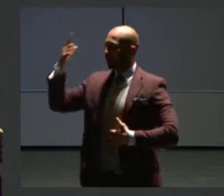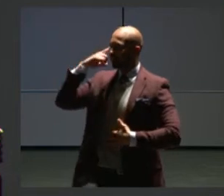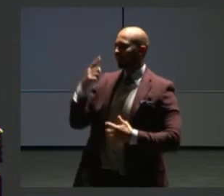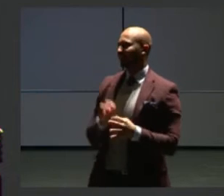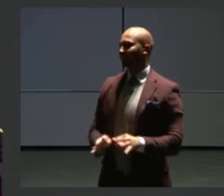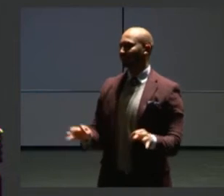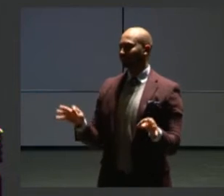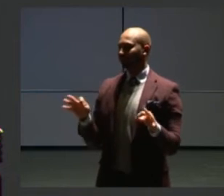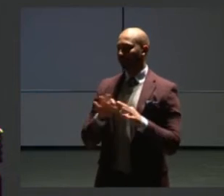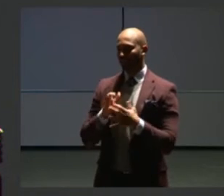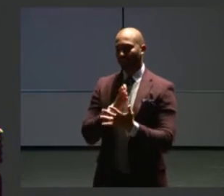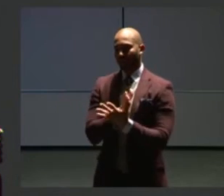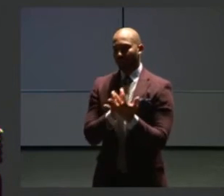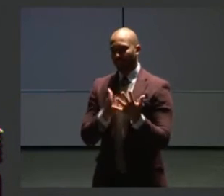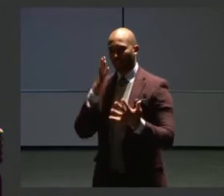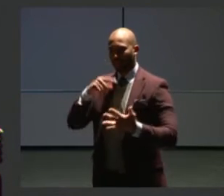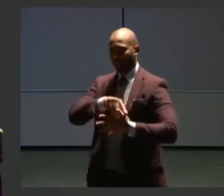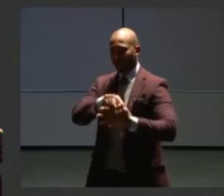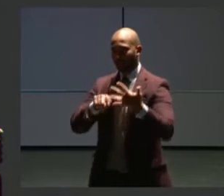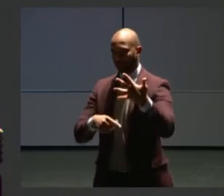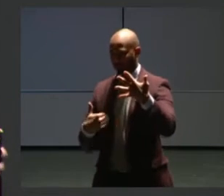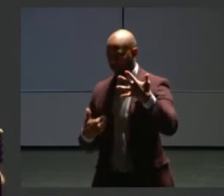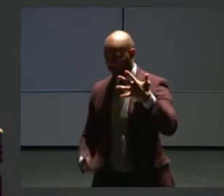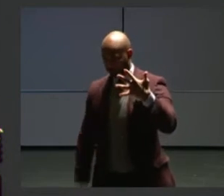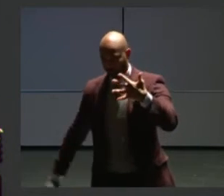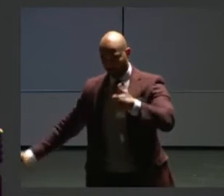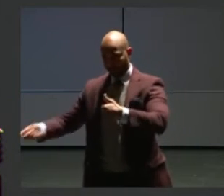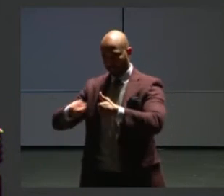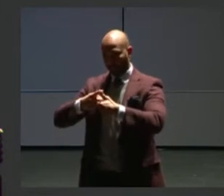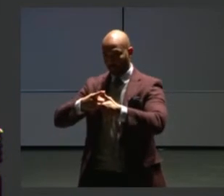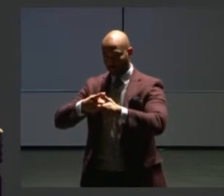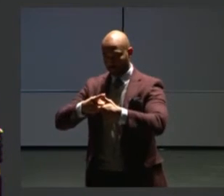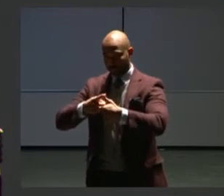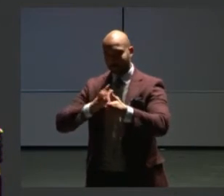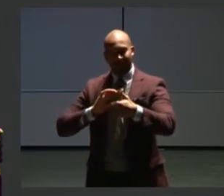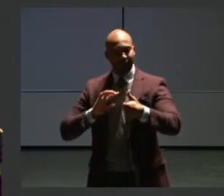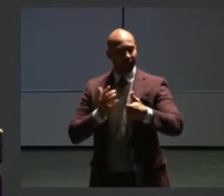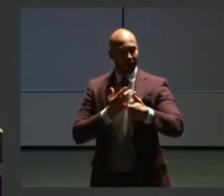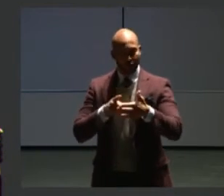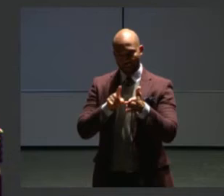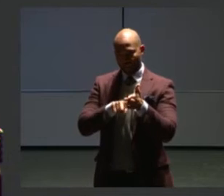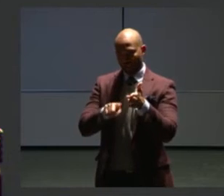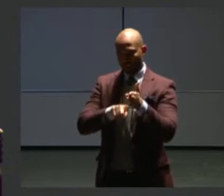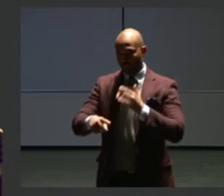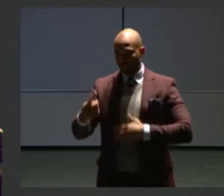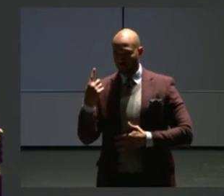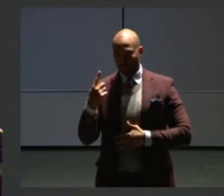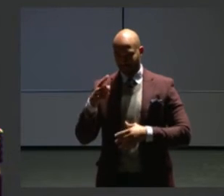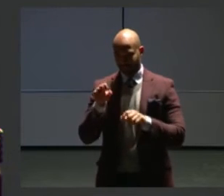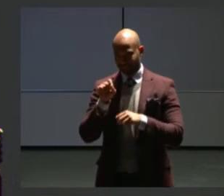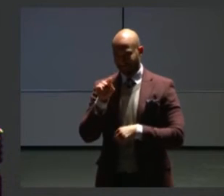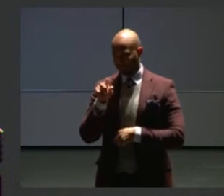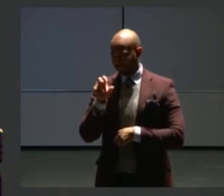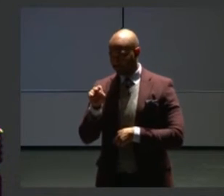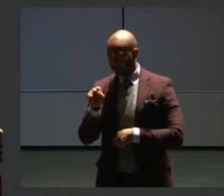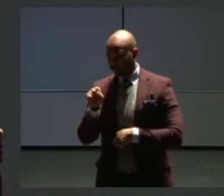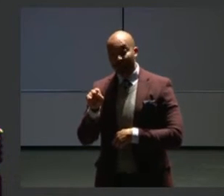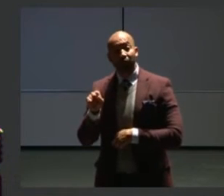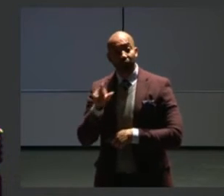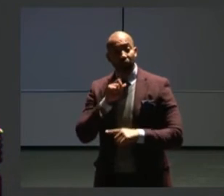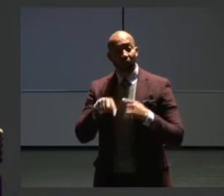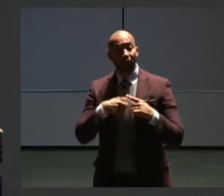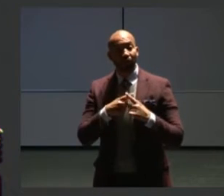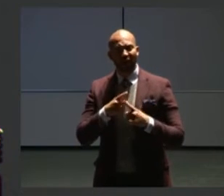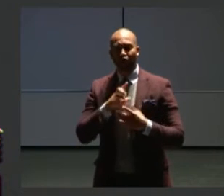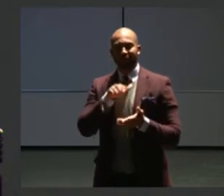essential elements? I'm going to share with you five. The first one is our Research One status. I want to start by talking about